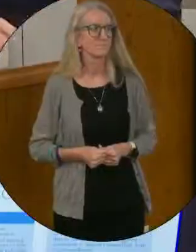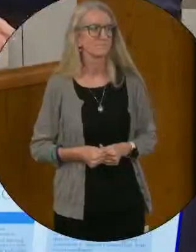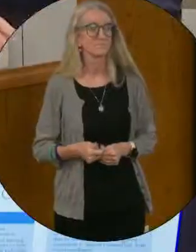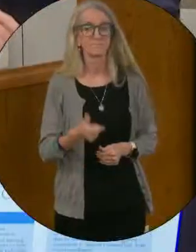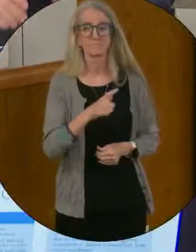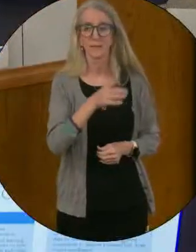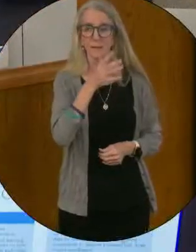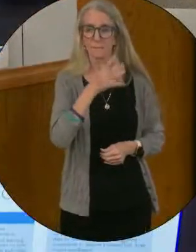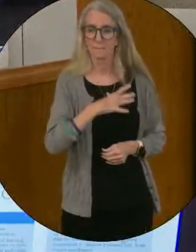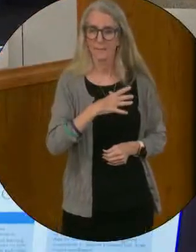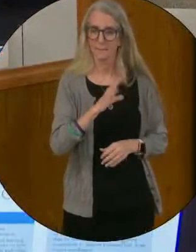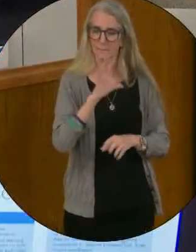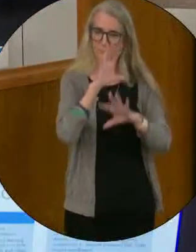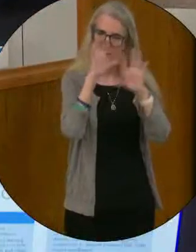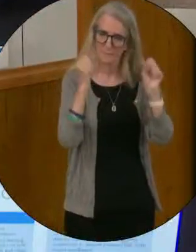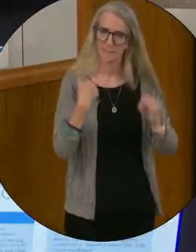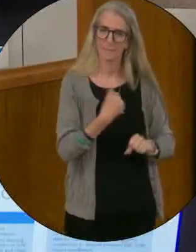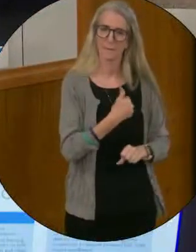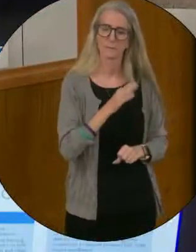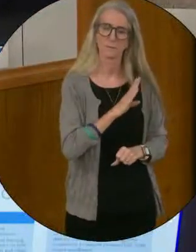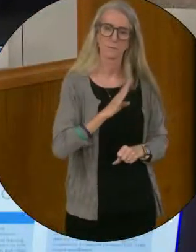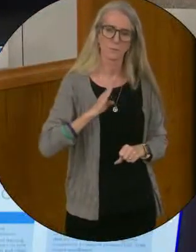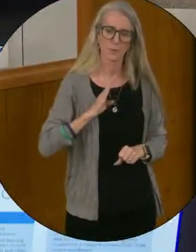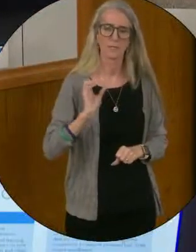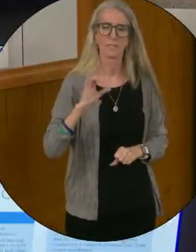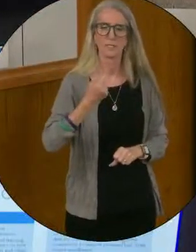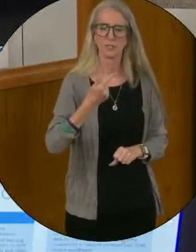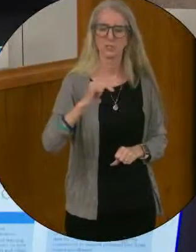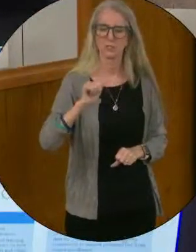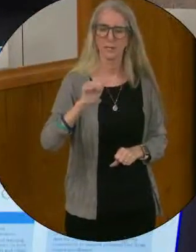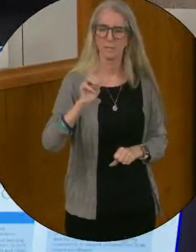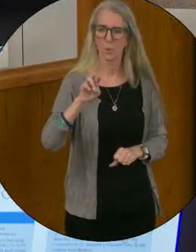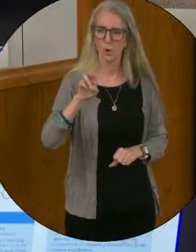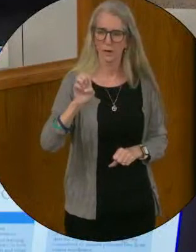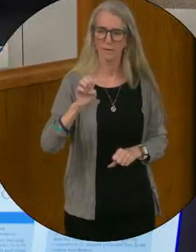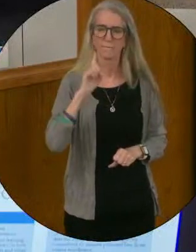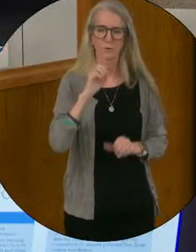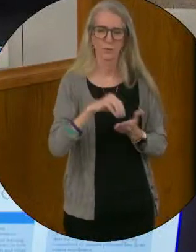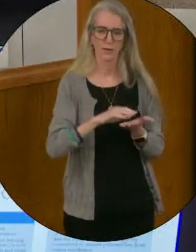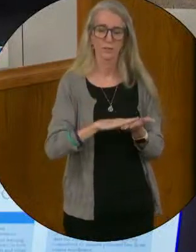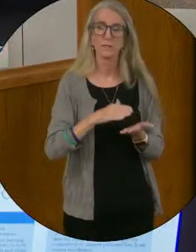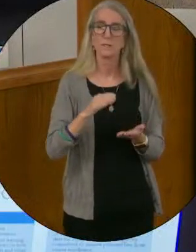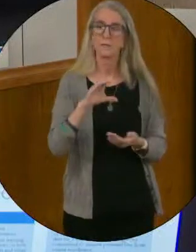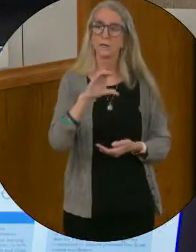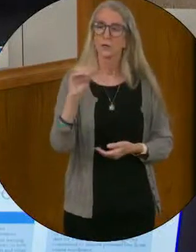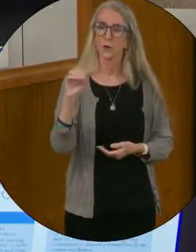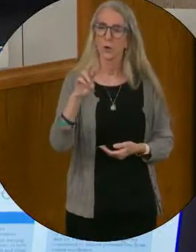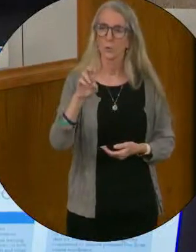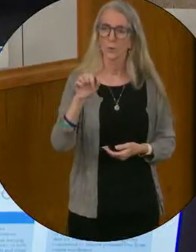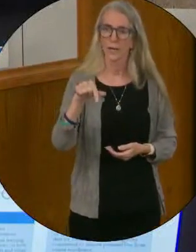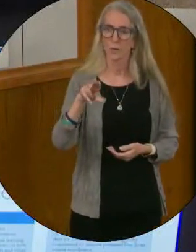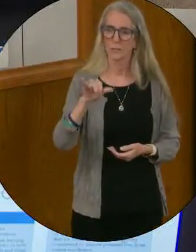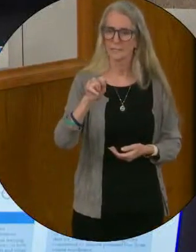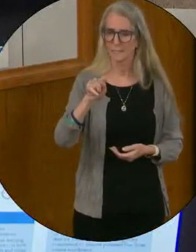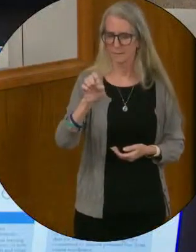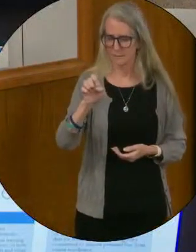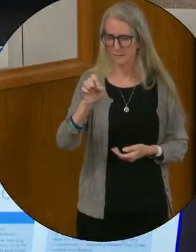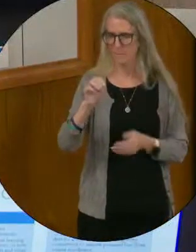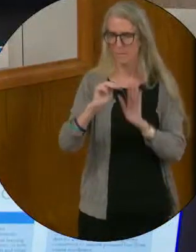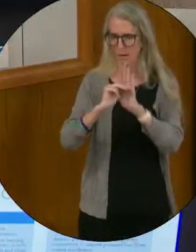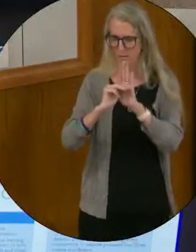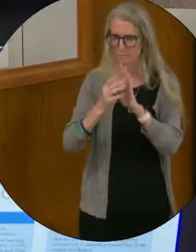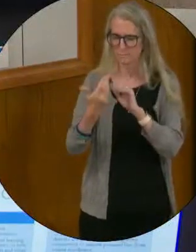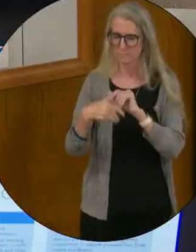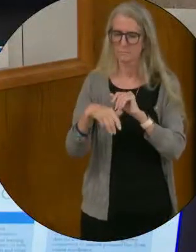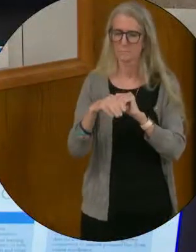Madam President, members of the board, Superintendent Jara, Gia Moore for the record. With the co-requisite model, as I mentioned before, you